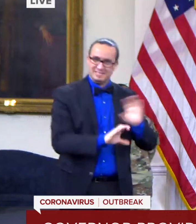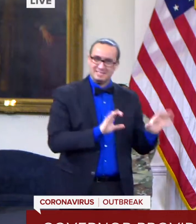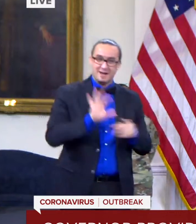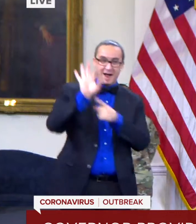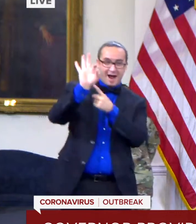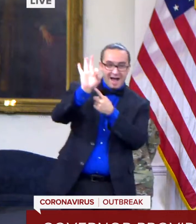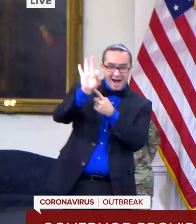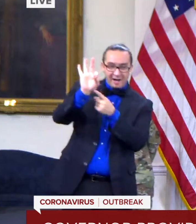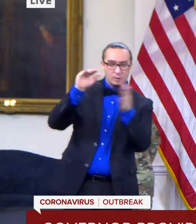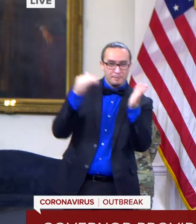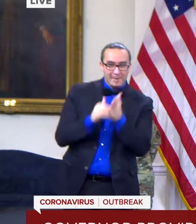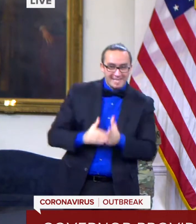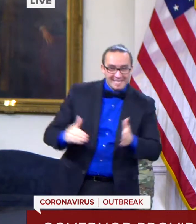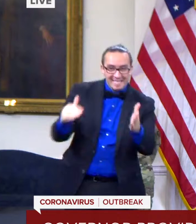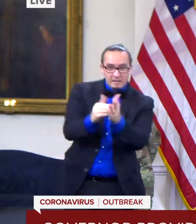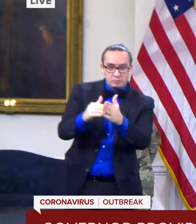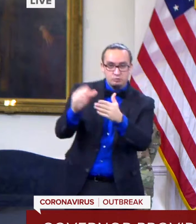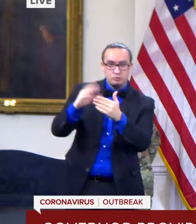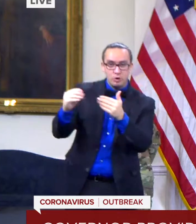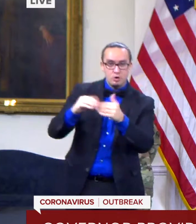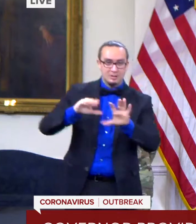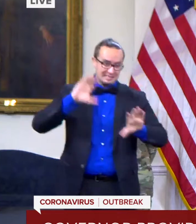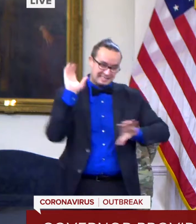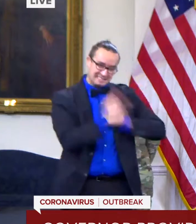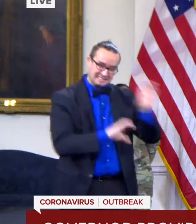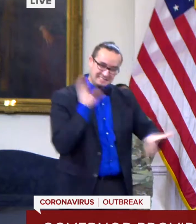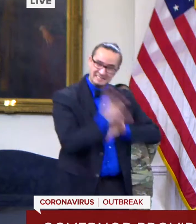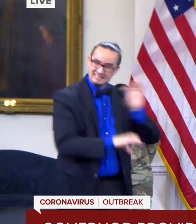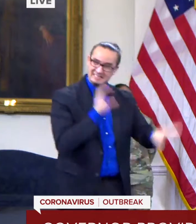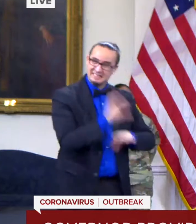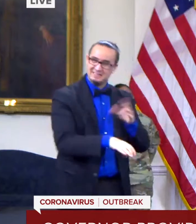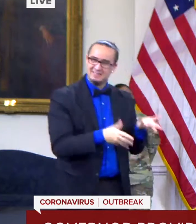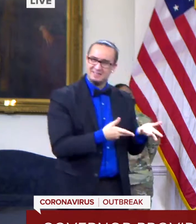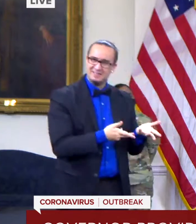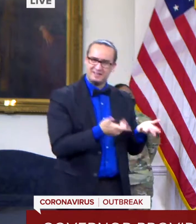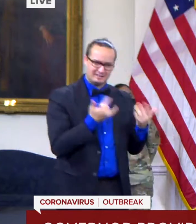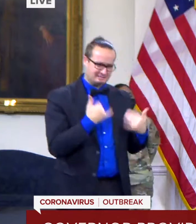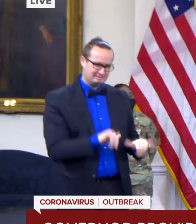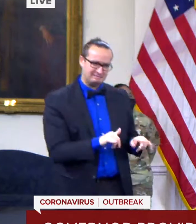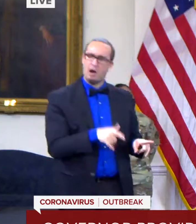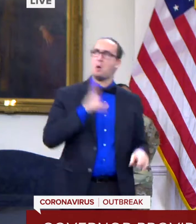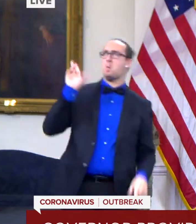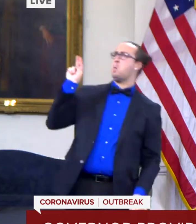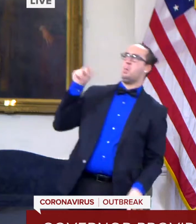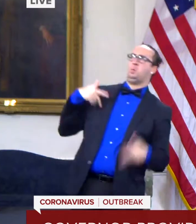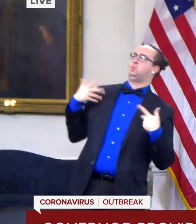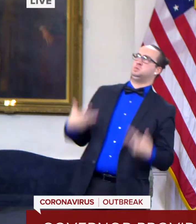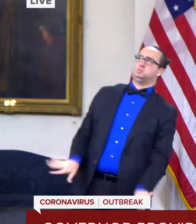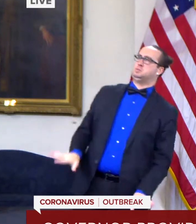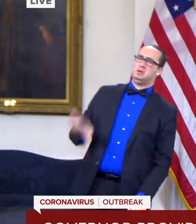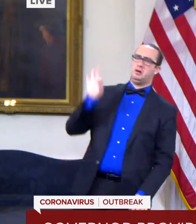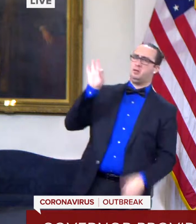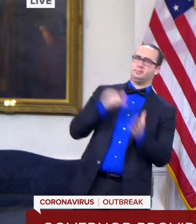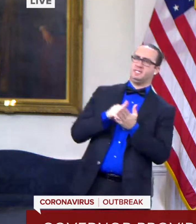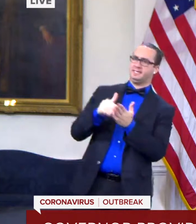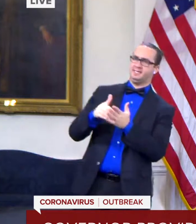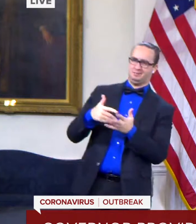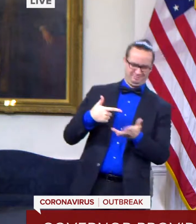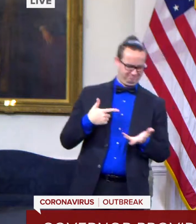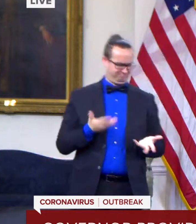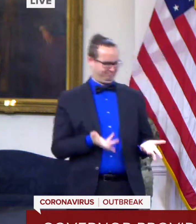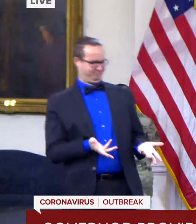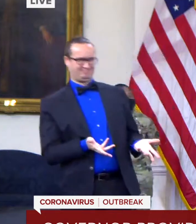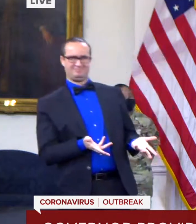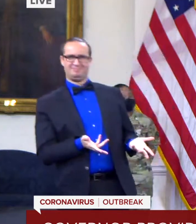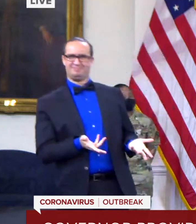vaccine equity effort, which they turned down. We're still trying to get them to take the effort. So again, I'm not going to get into the political